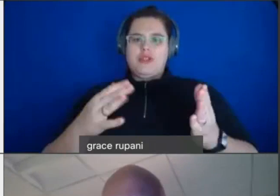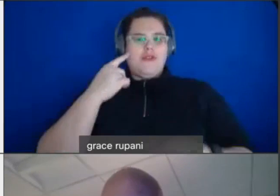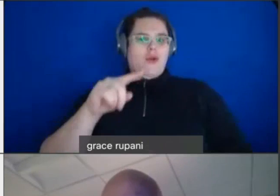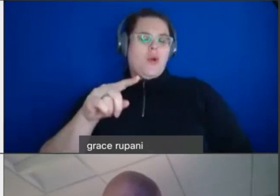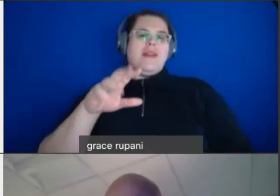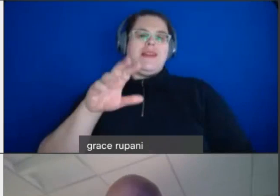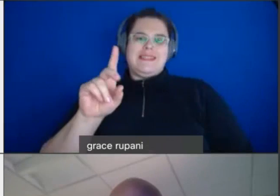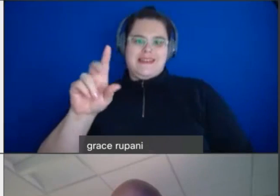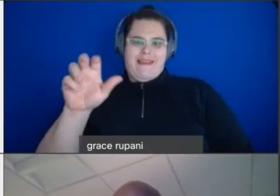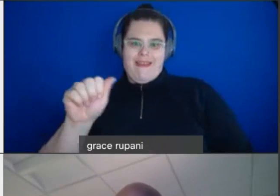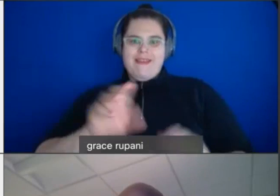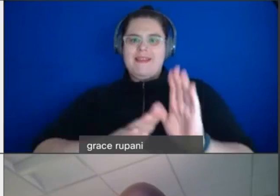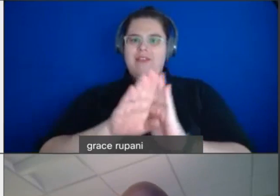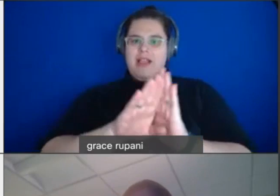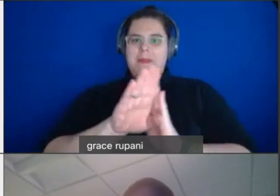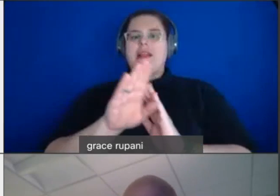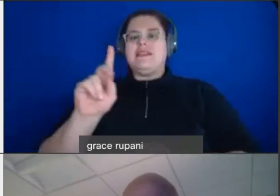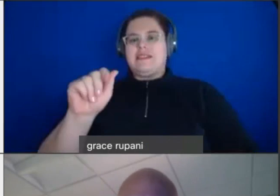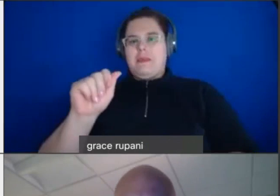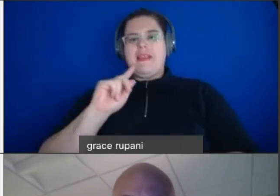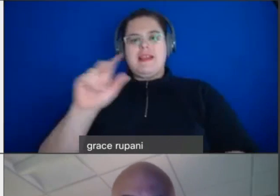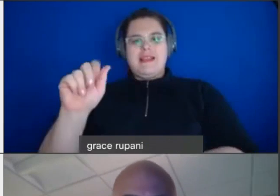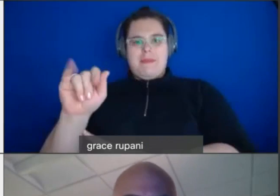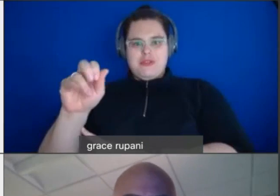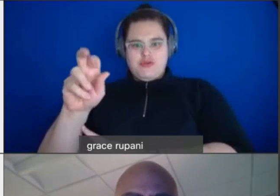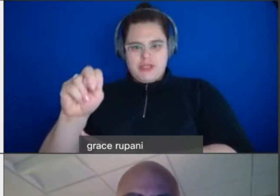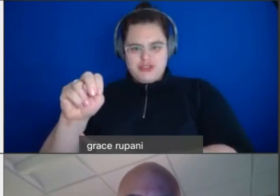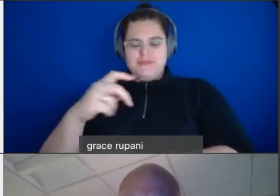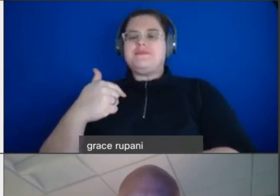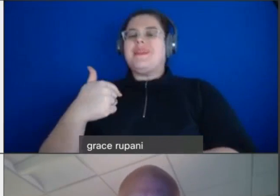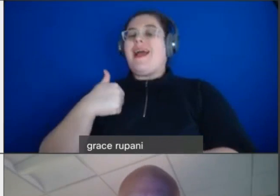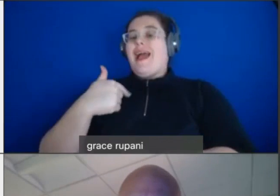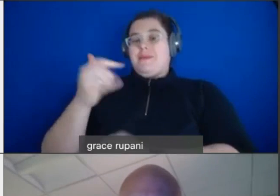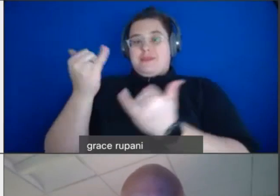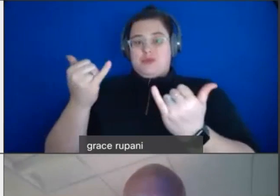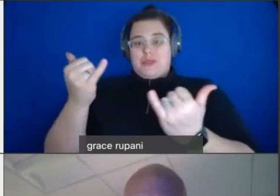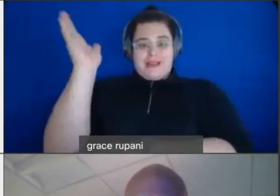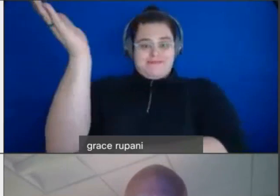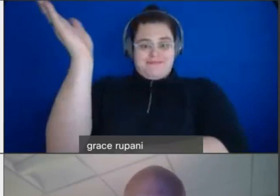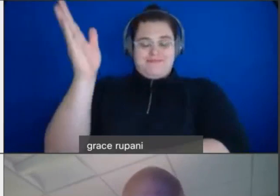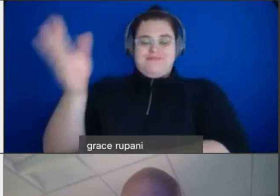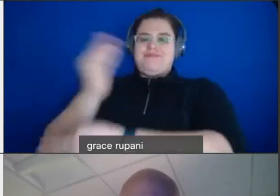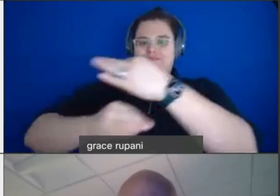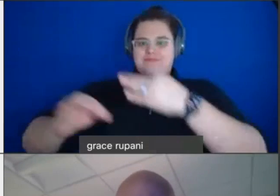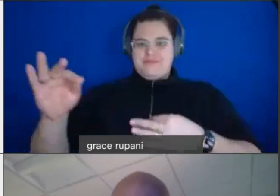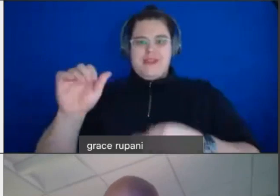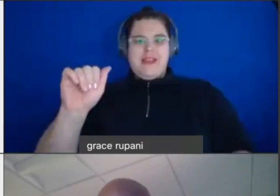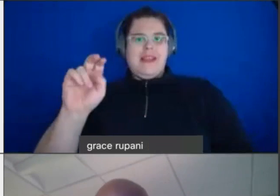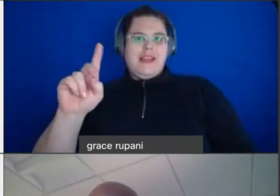be standing in for Director Andrew Reese today. I would first like to welcome you to